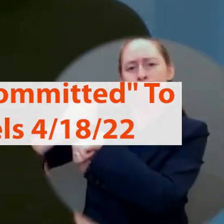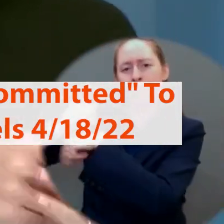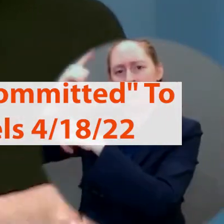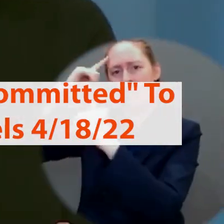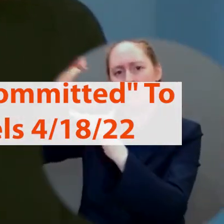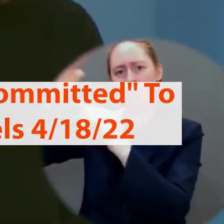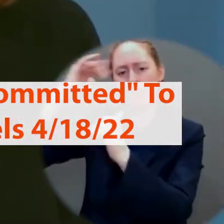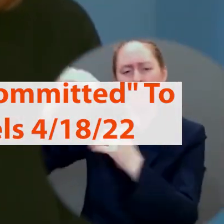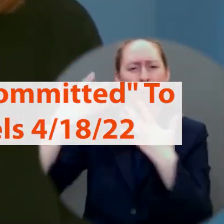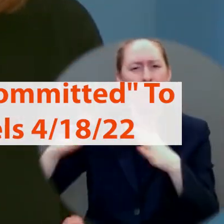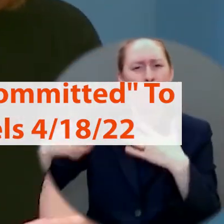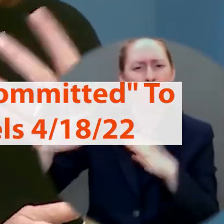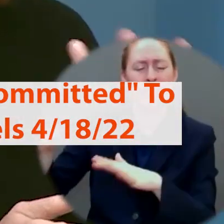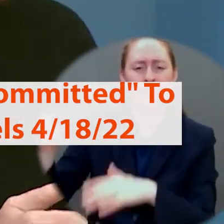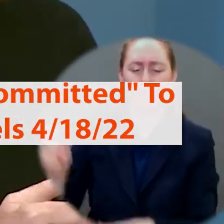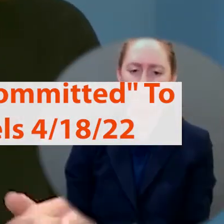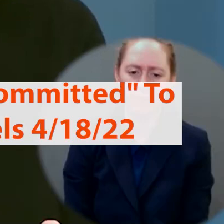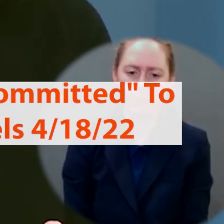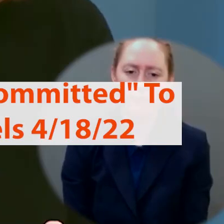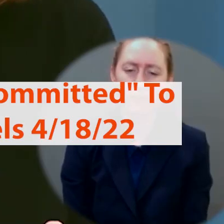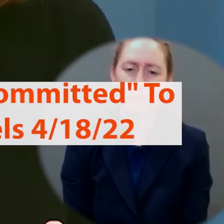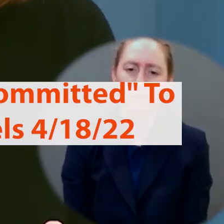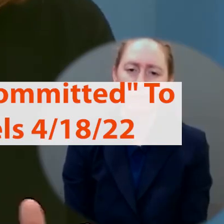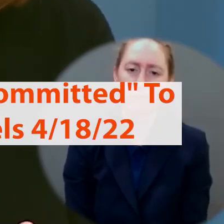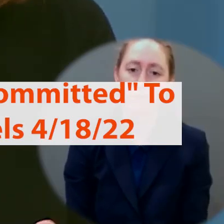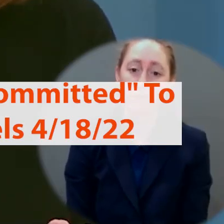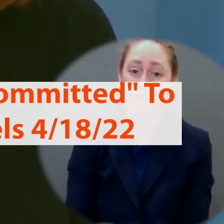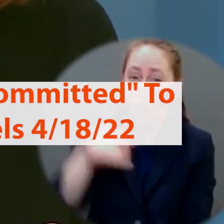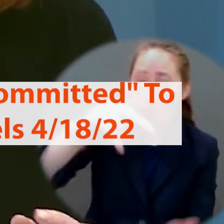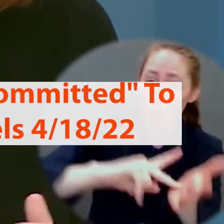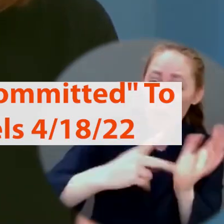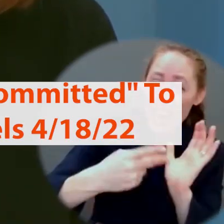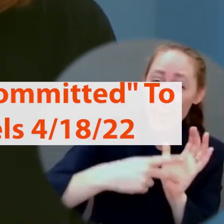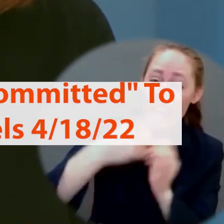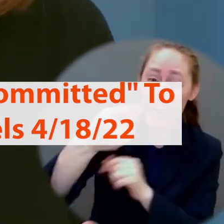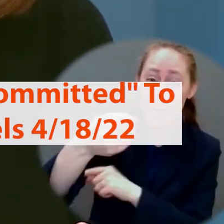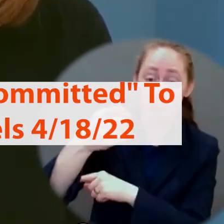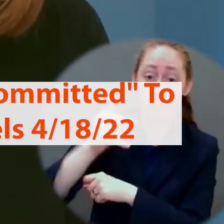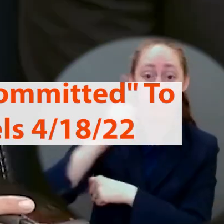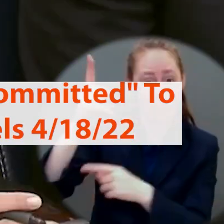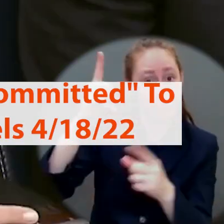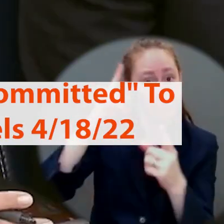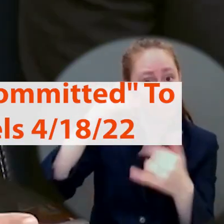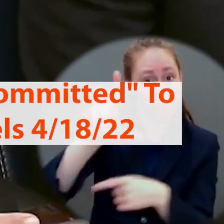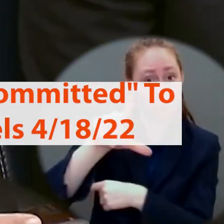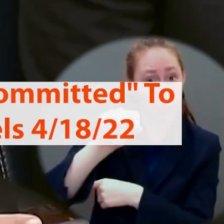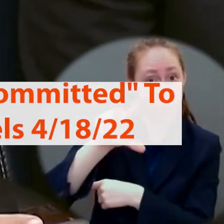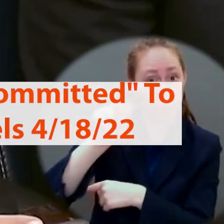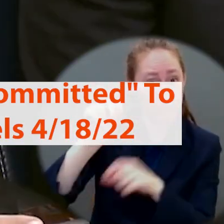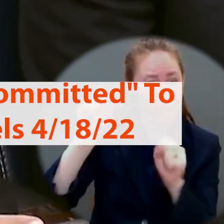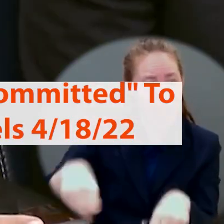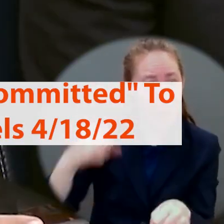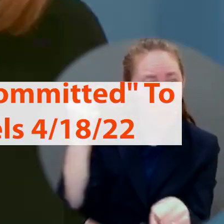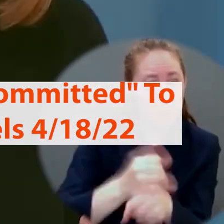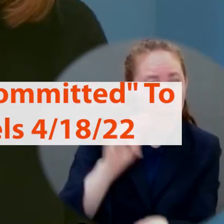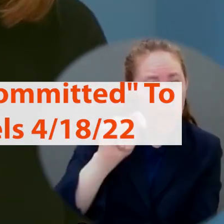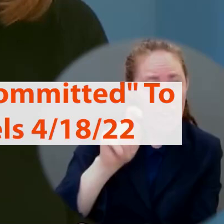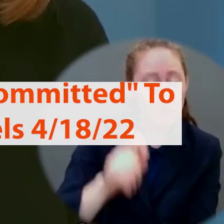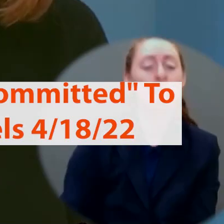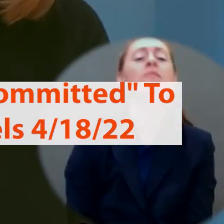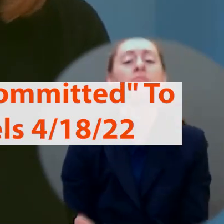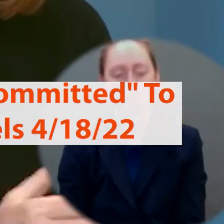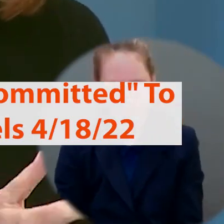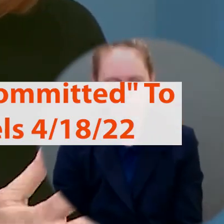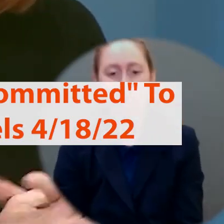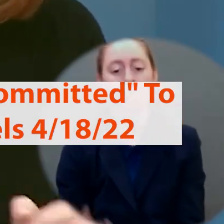own authorities to take actions to help our climate. So, but are you still confident that goal is achievable? We are continuing to